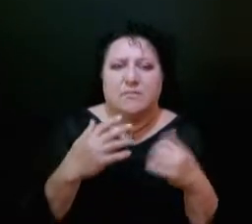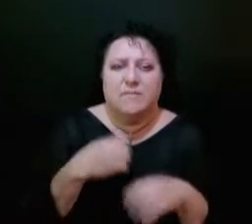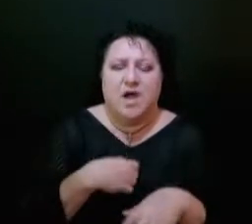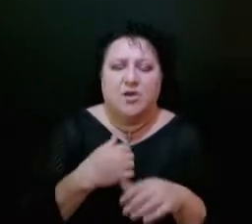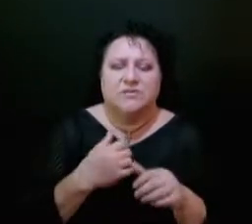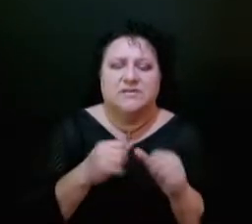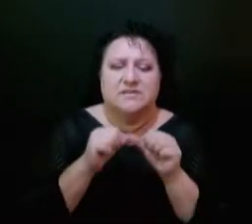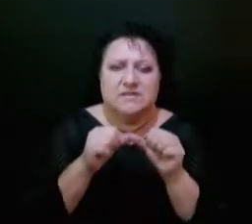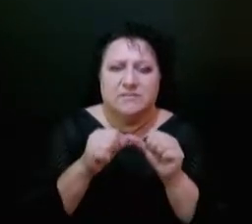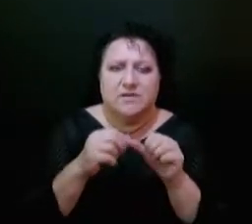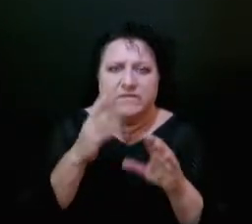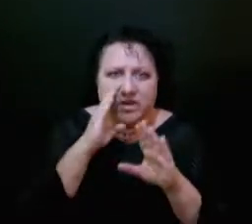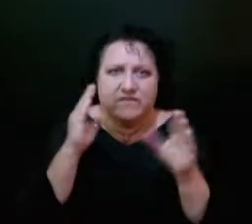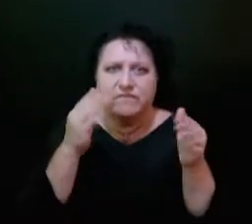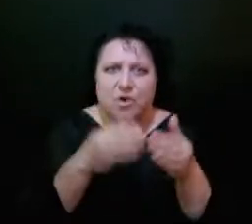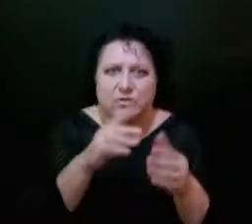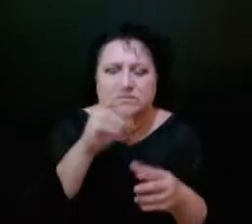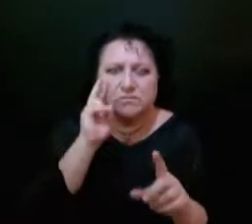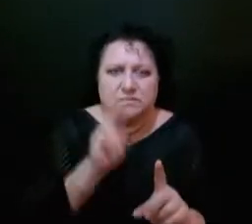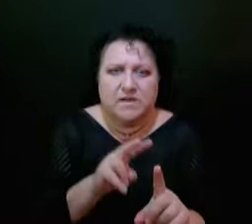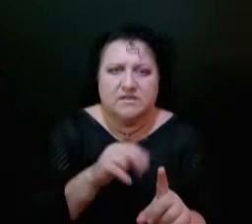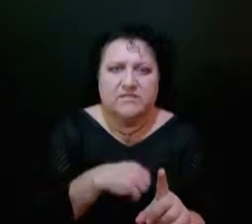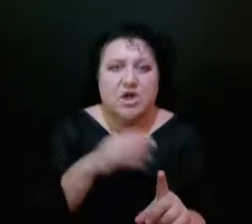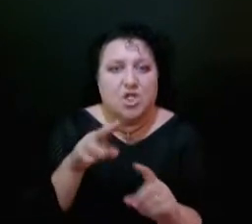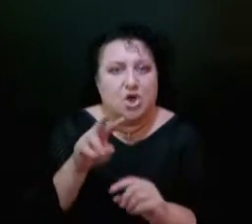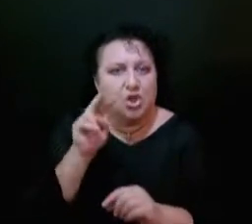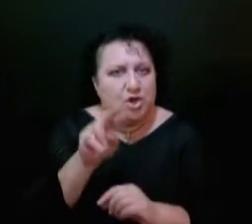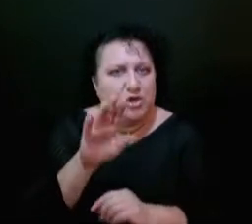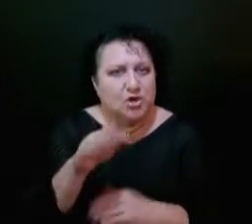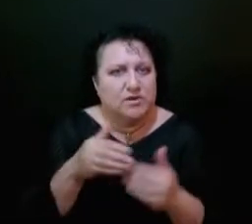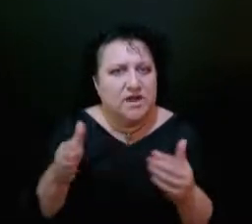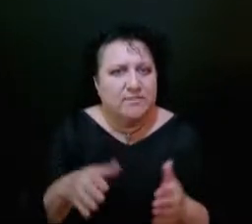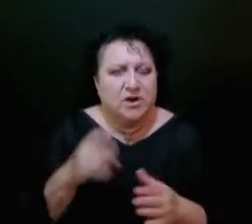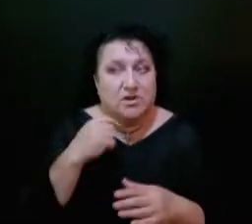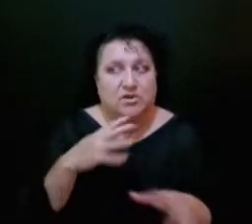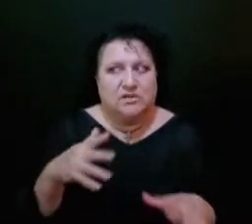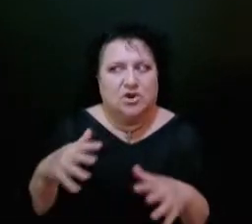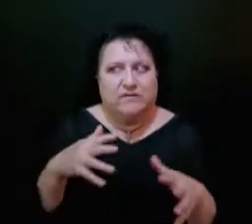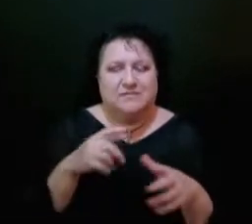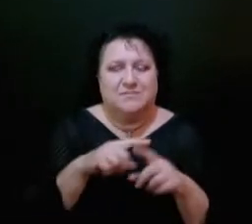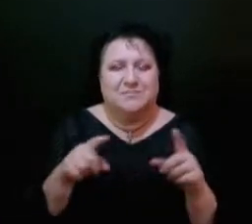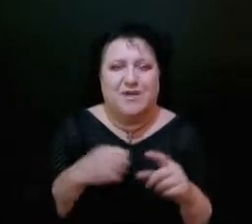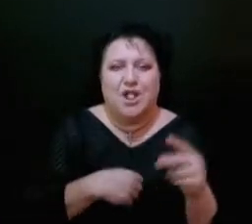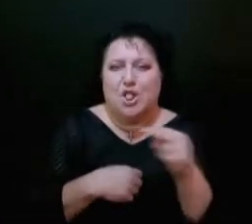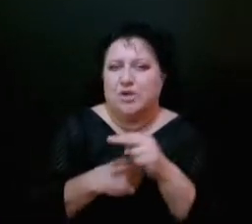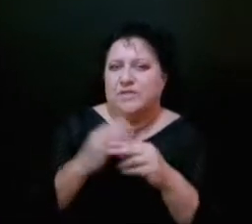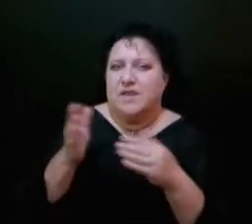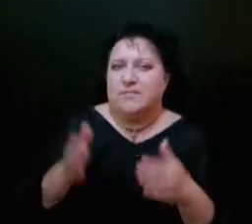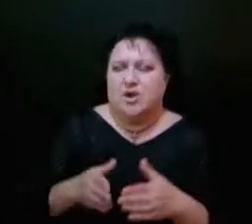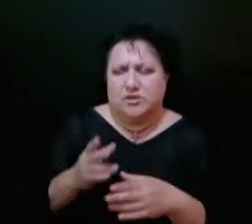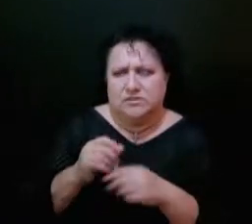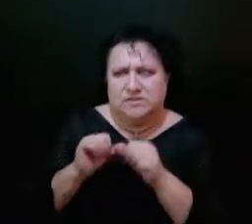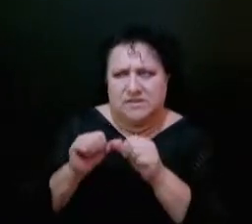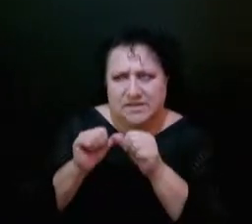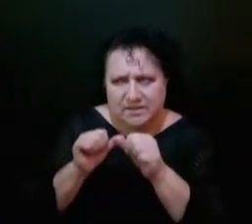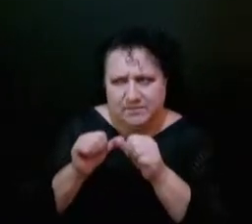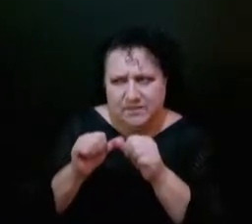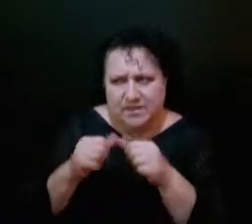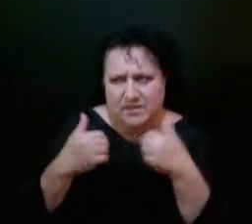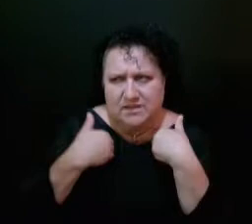focused perspective. Look at your neighbor. Mama's going to get nervous. Look at your neighbor and say, keeping a focused